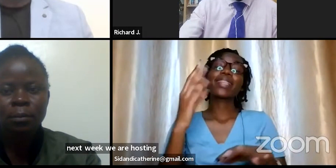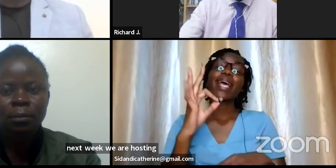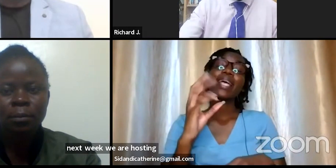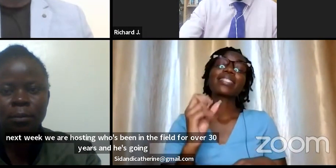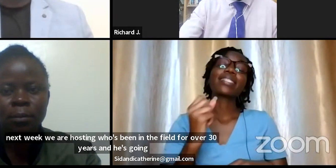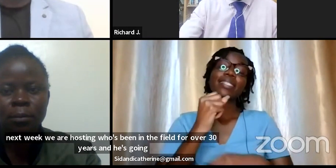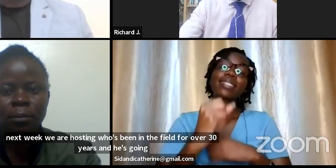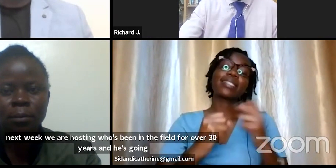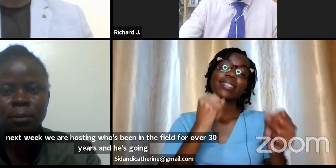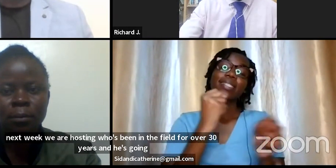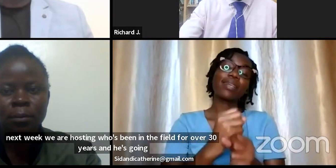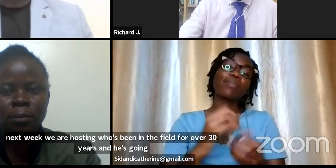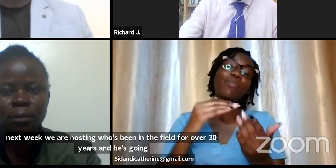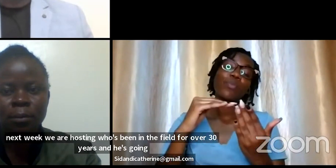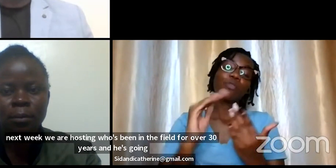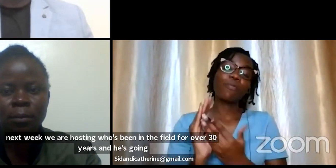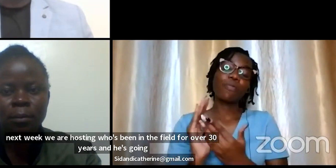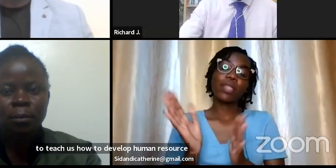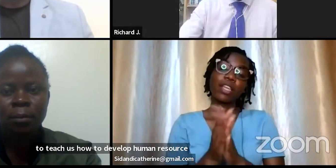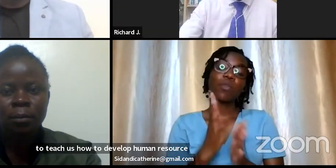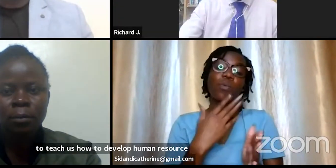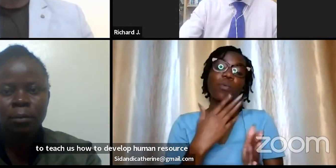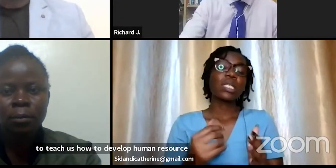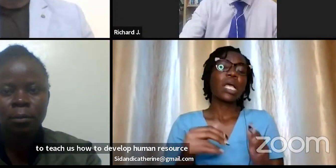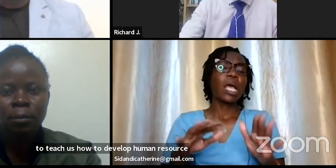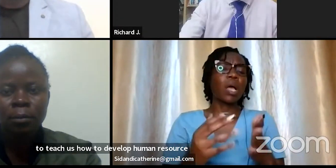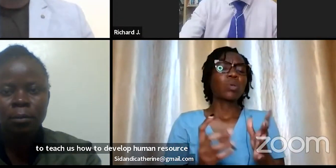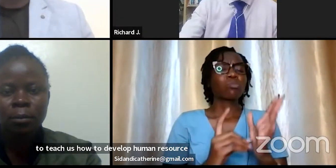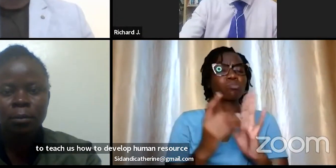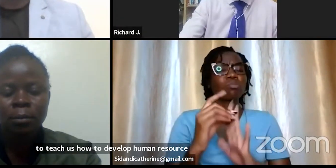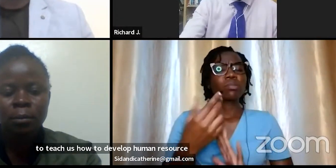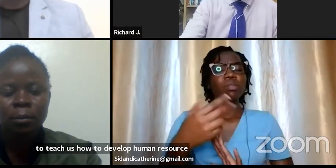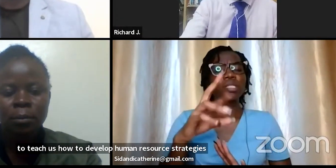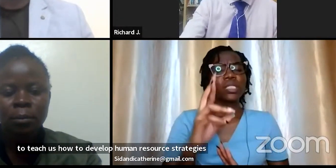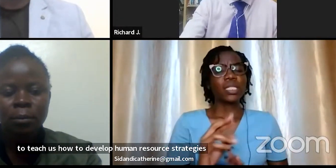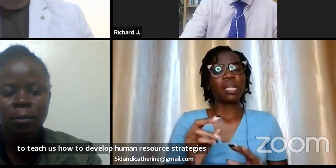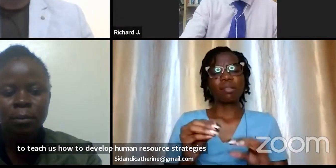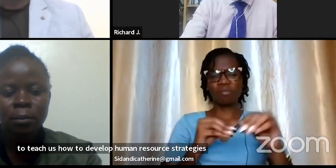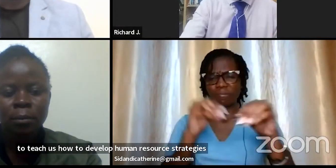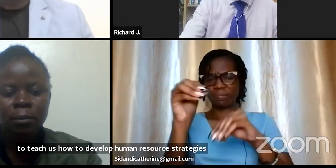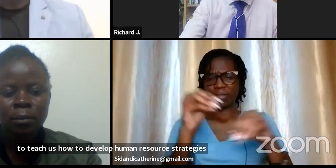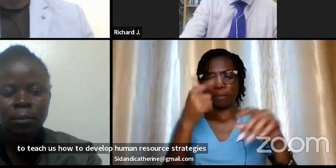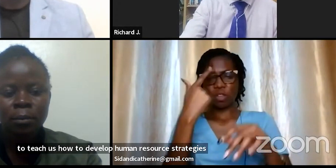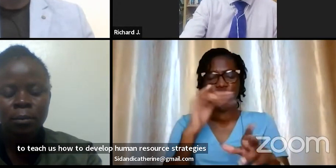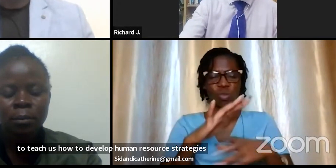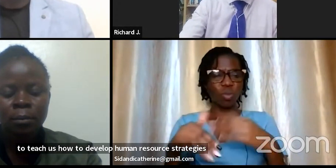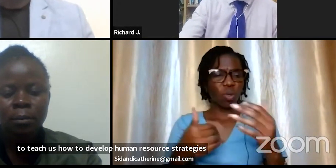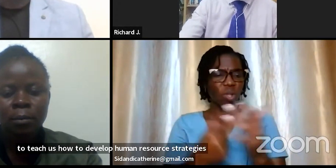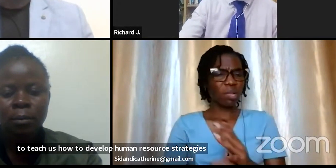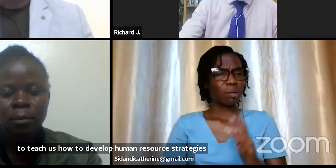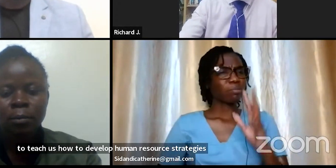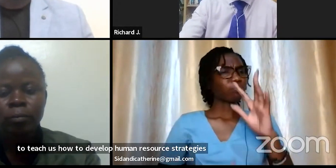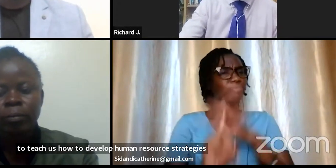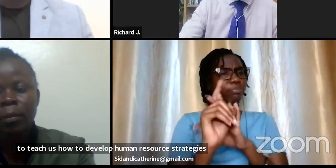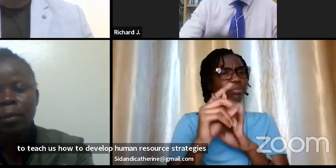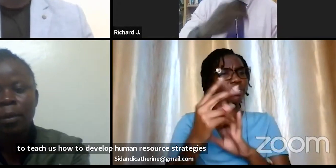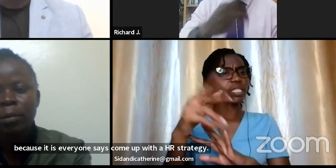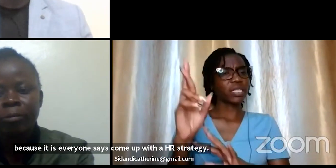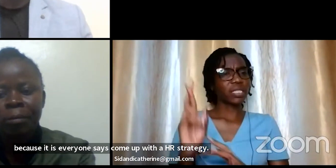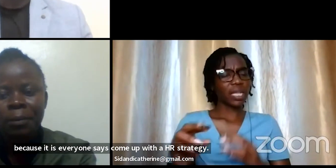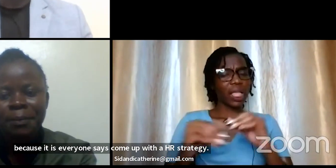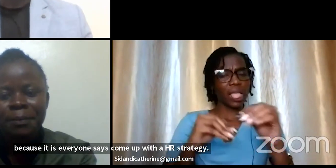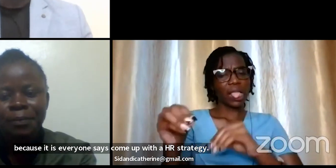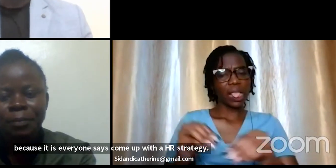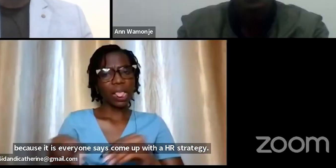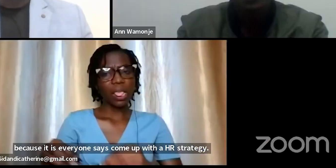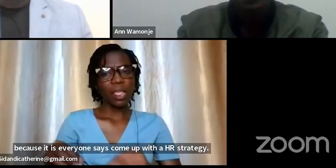to develop human resource strategies, because it is, everyone says come up with a HR strategy. Your strategy in HR